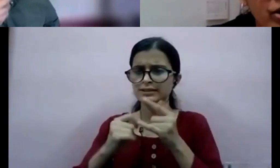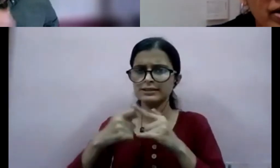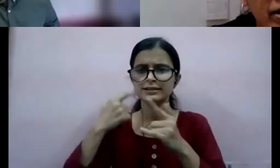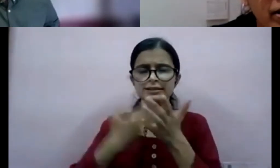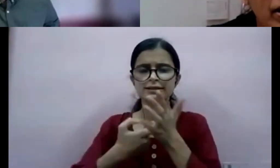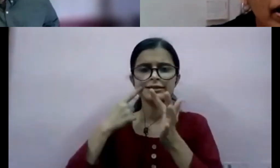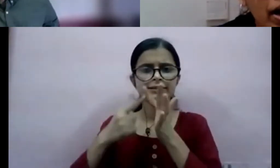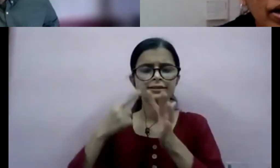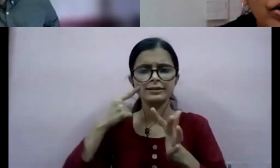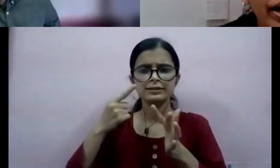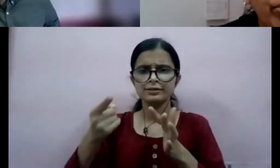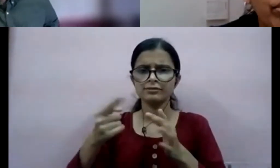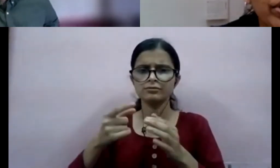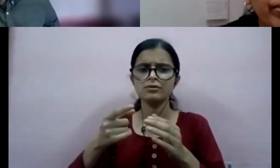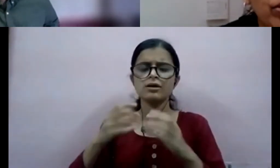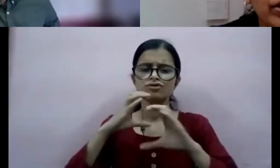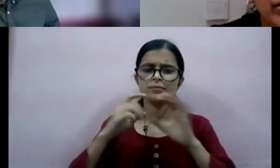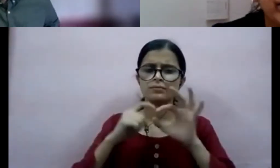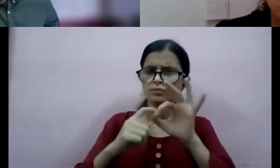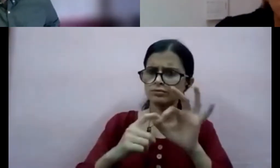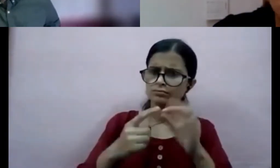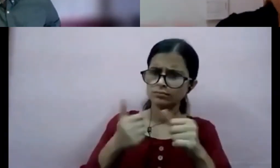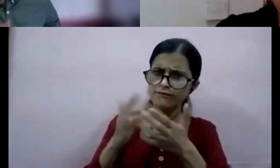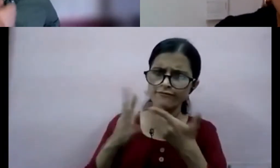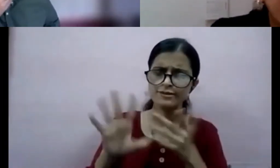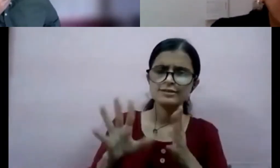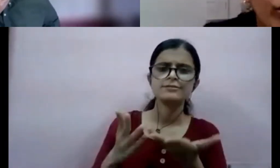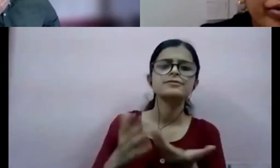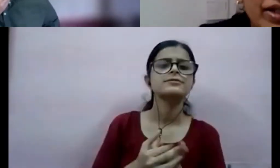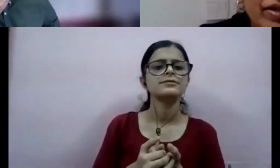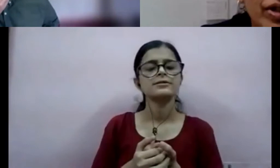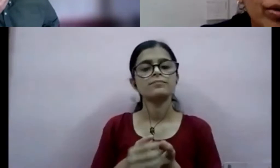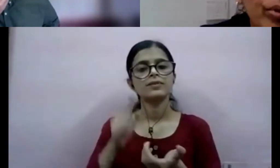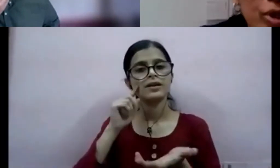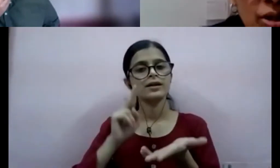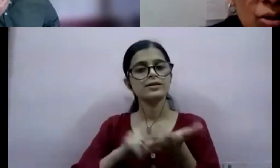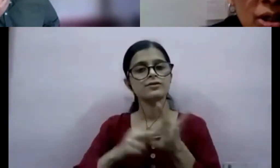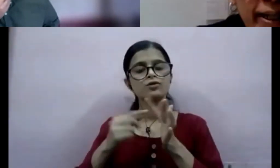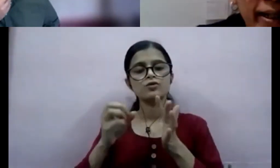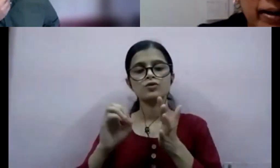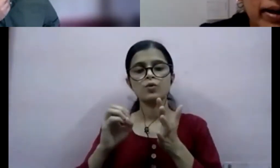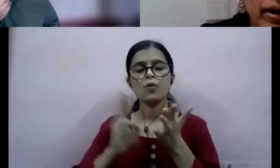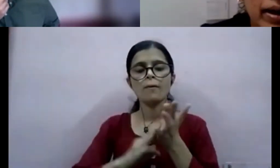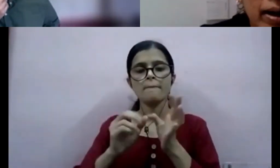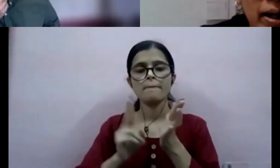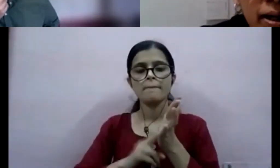of questions in the chat box about the intermingling of these different approaches to